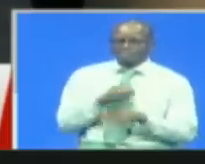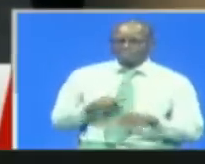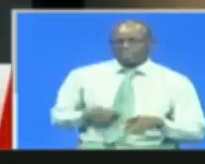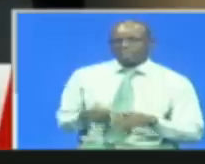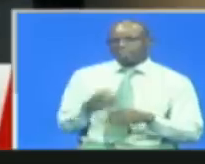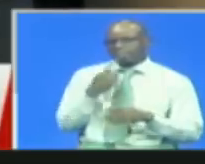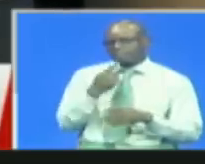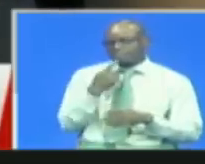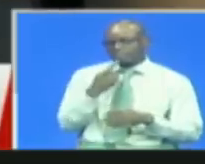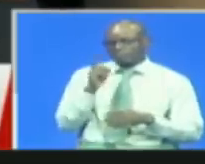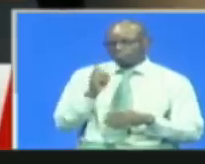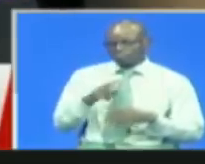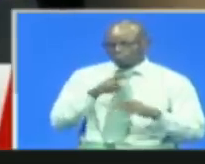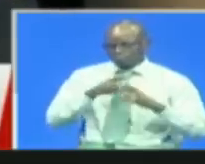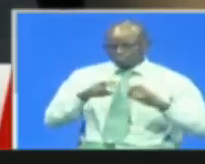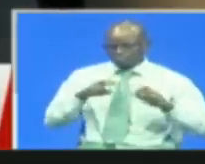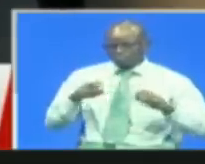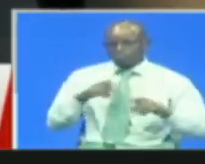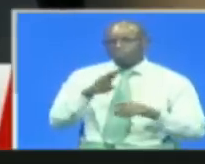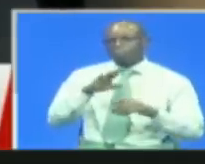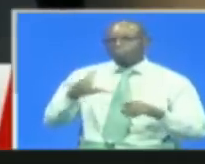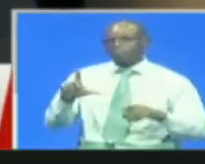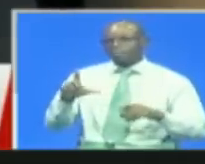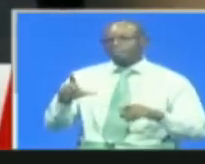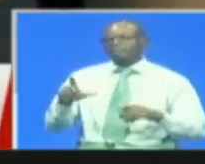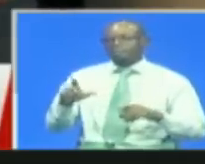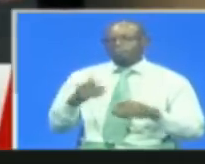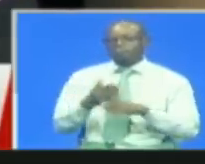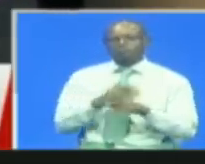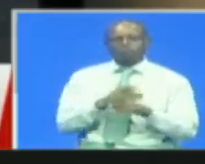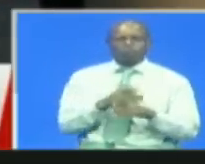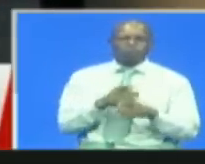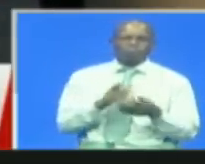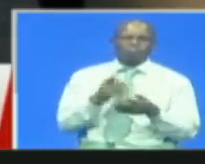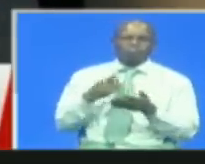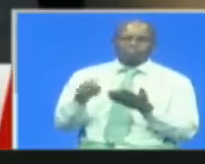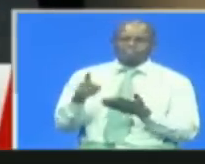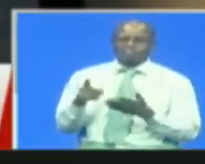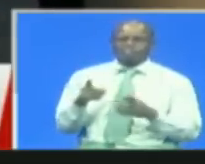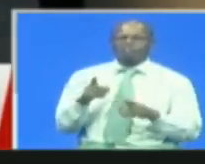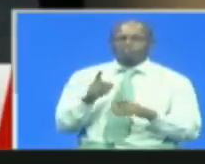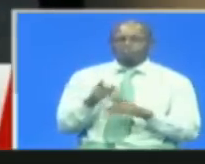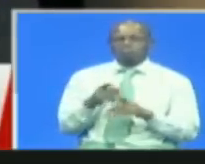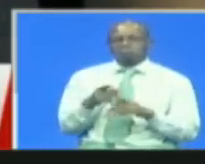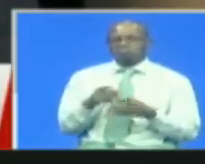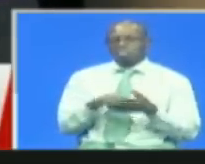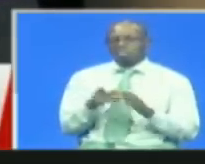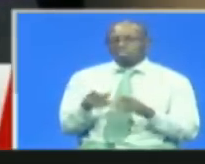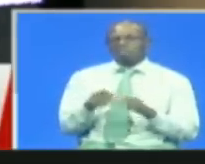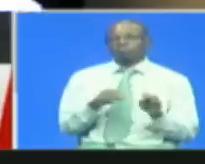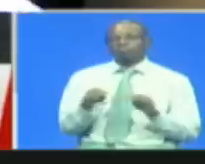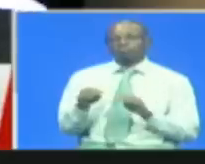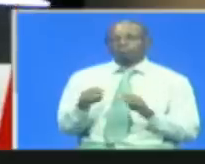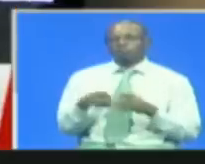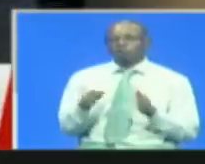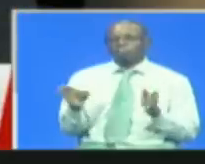bills passed without their input since 2013, when the Senate came into effect. The move now opens a new battlefront between the two